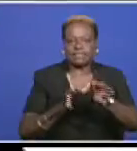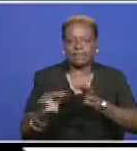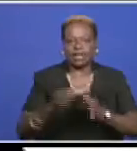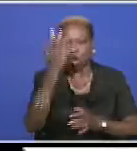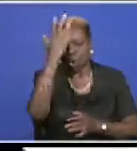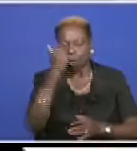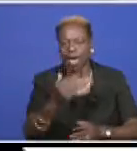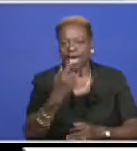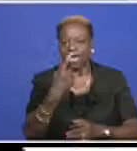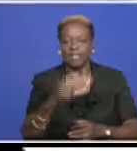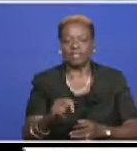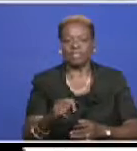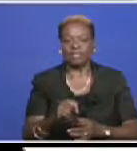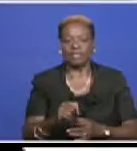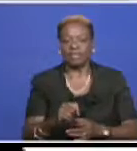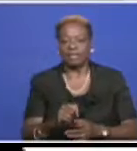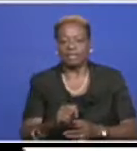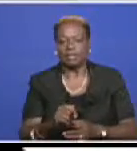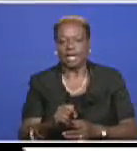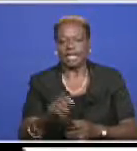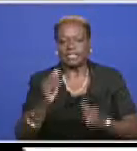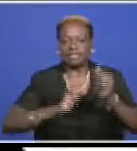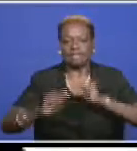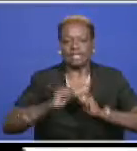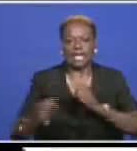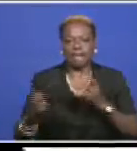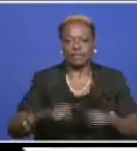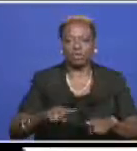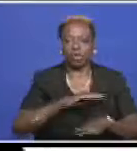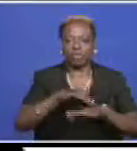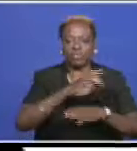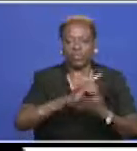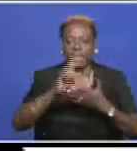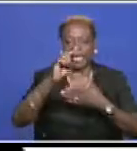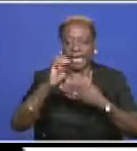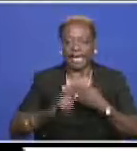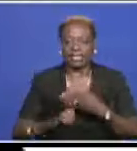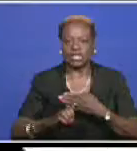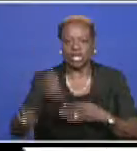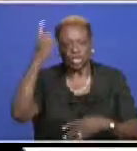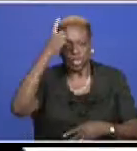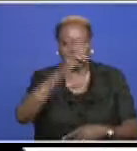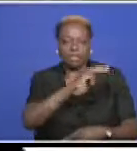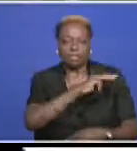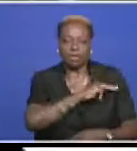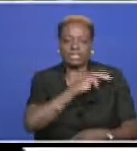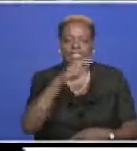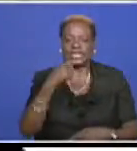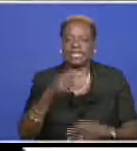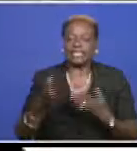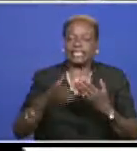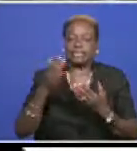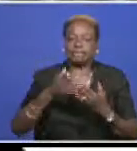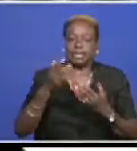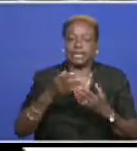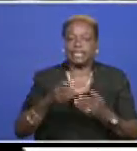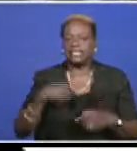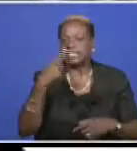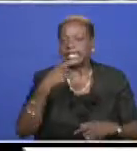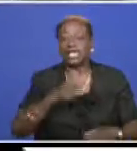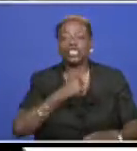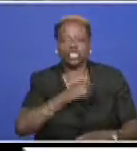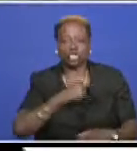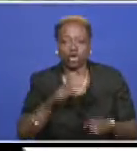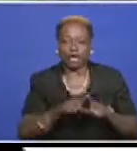load shedding activities carried into the weekend. In fact, for its chairman Donovan Moxey, it was simply to offer an apology